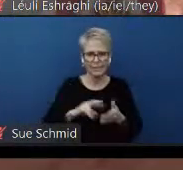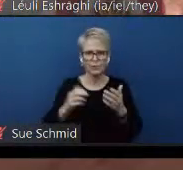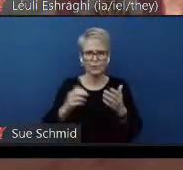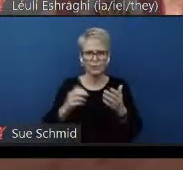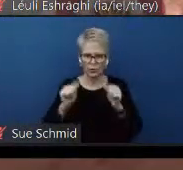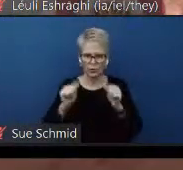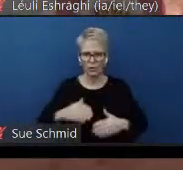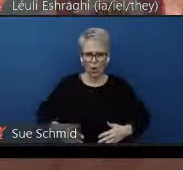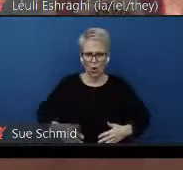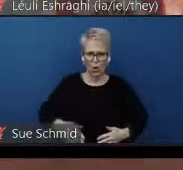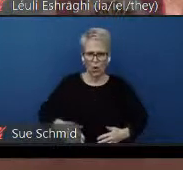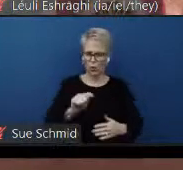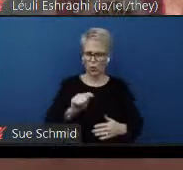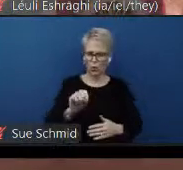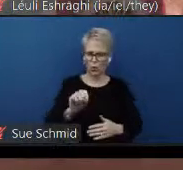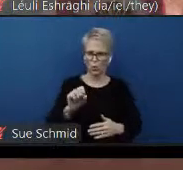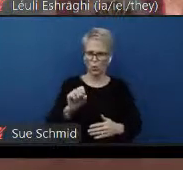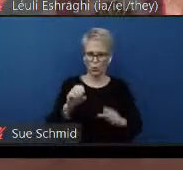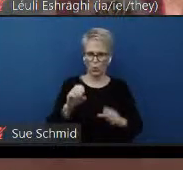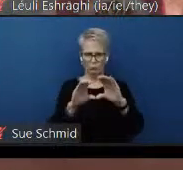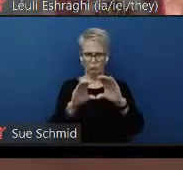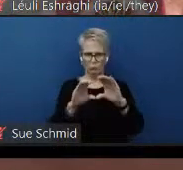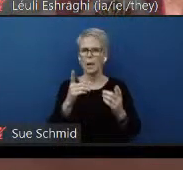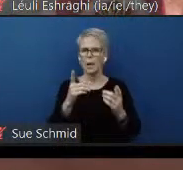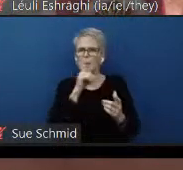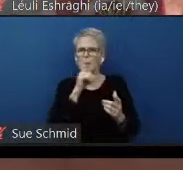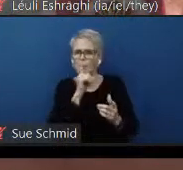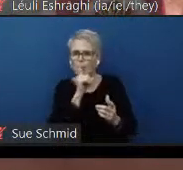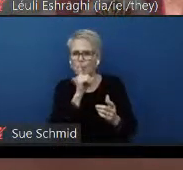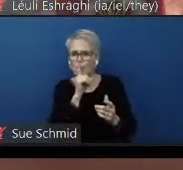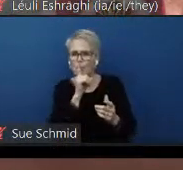it didn't really give any indication of